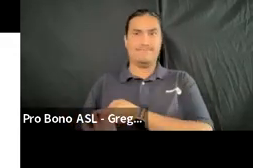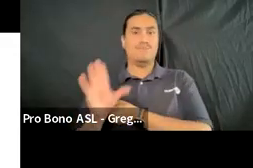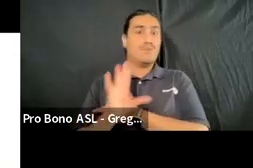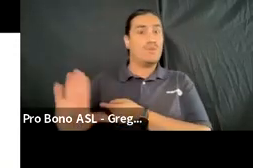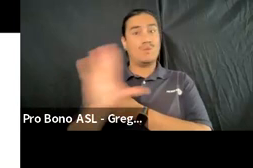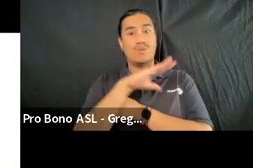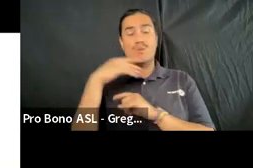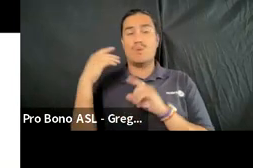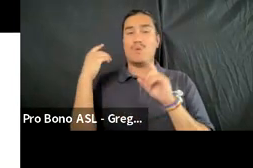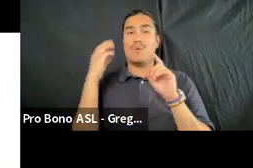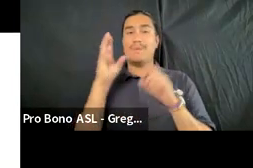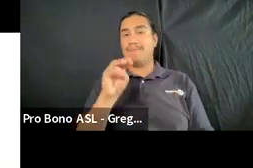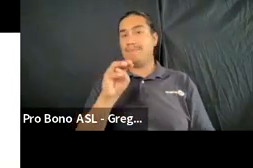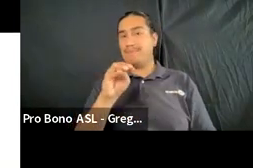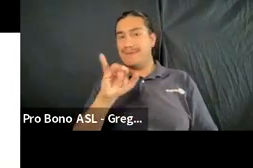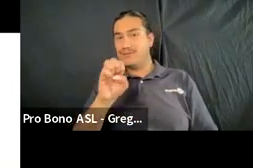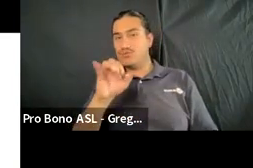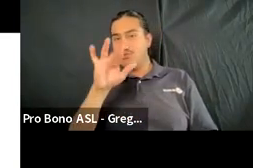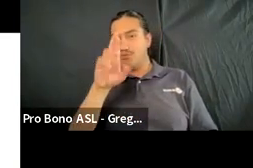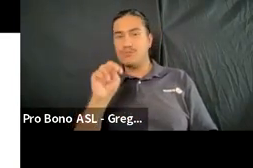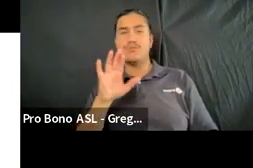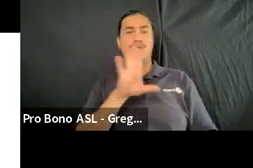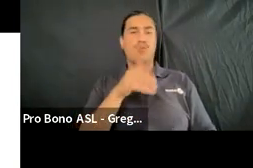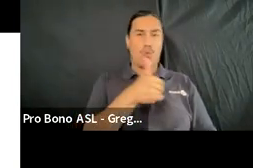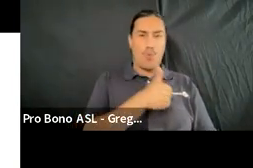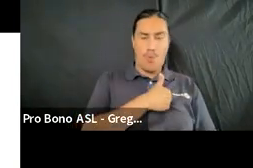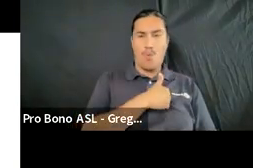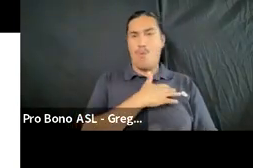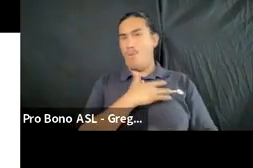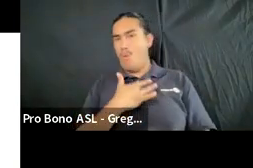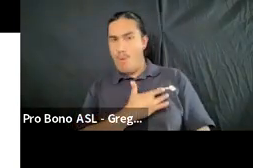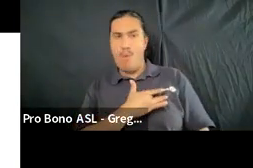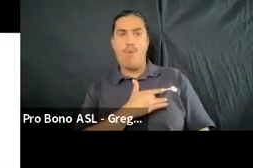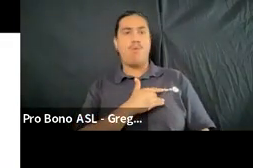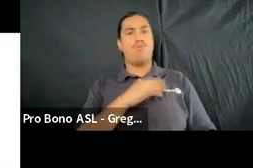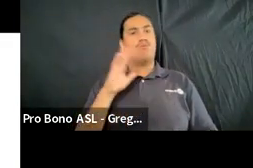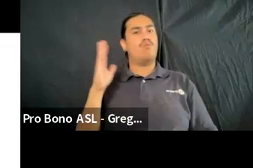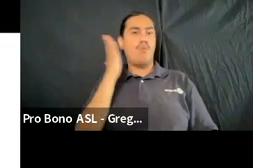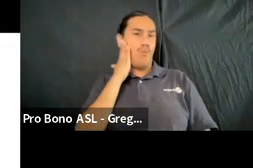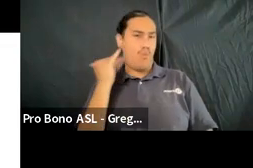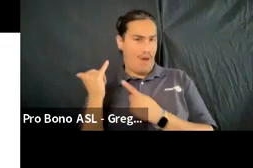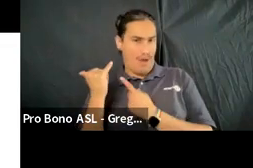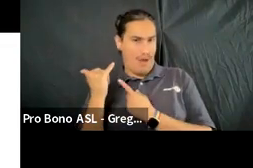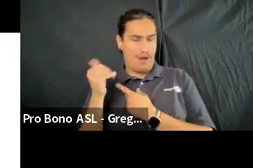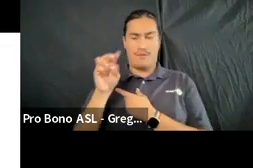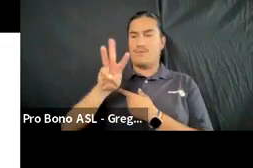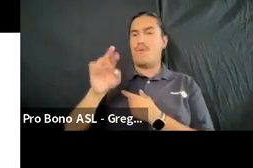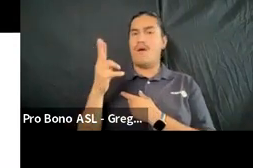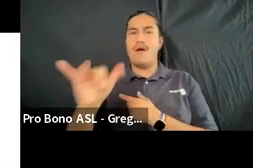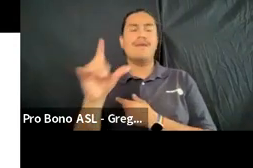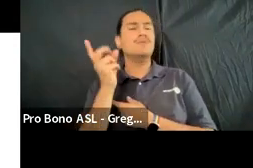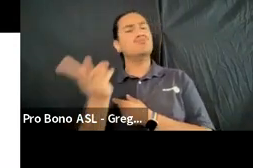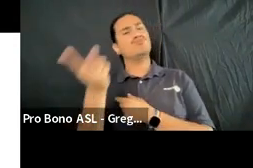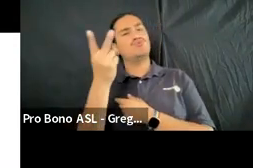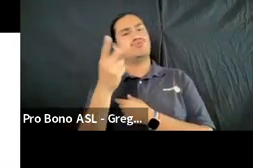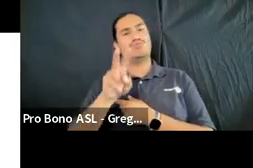mission is at the heart and soul of your why. And that mission should only be 2 to 3 sentences. And that's because we want to get